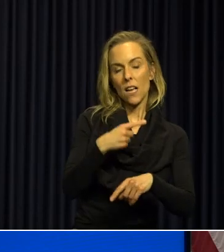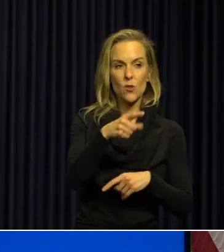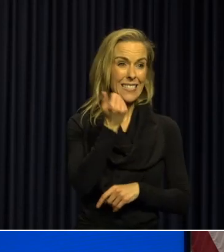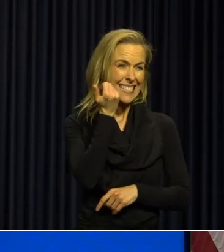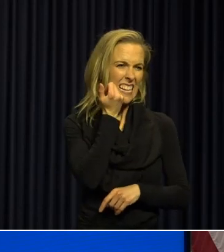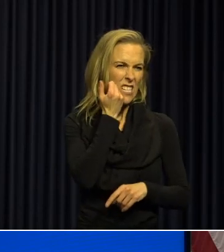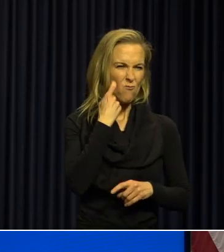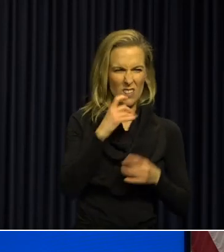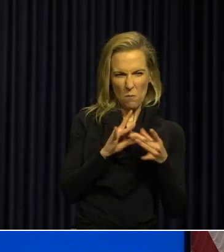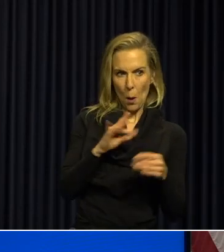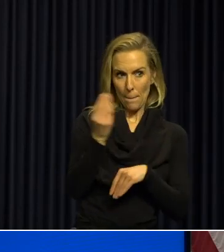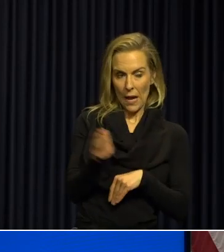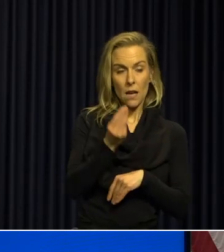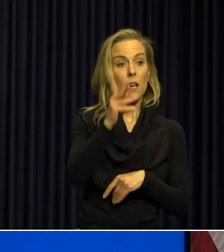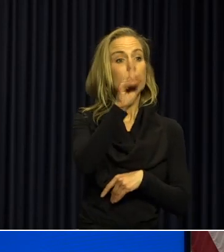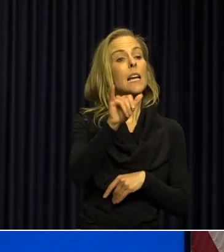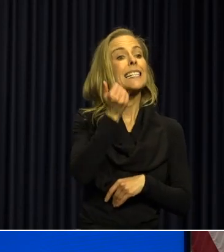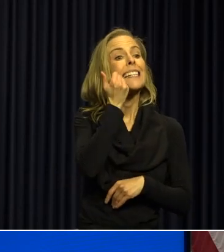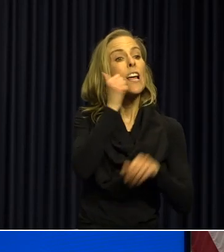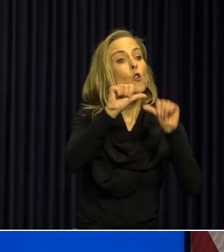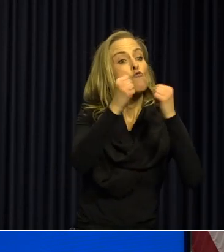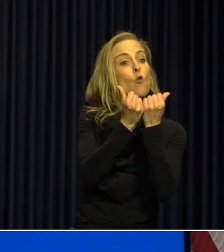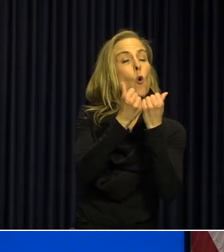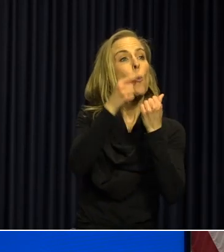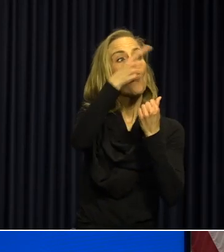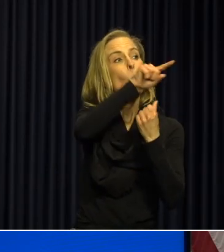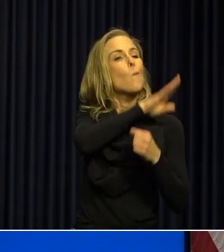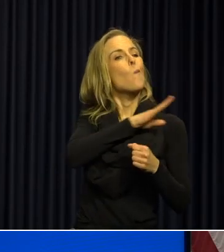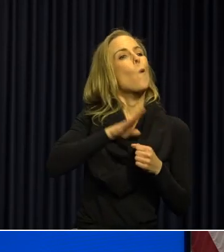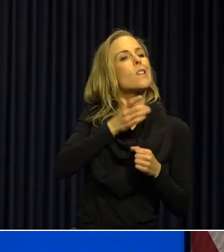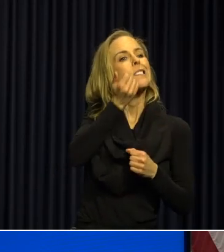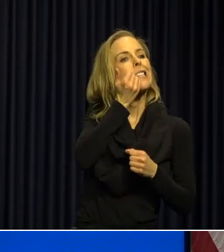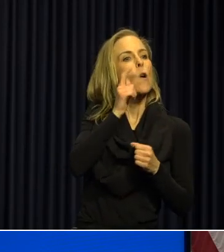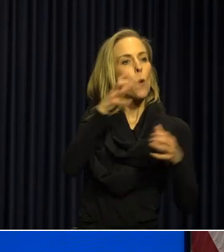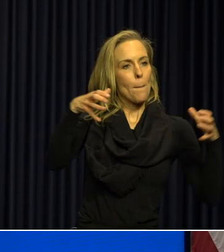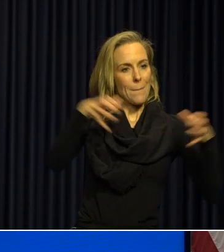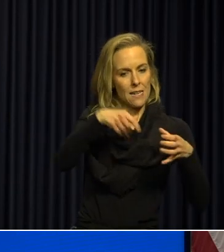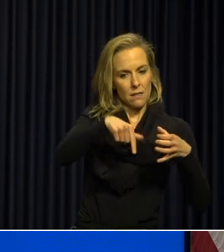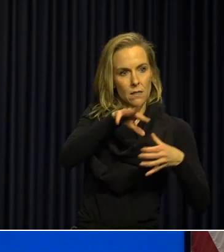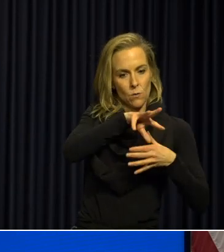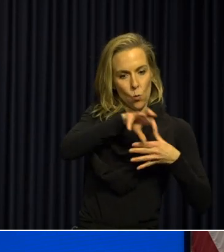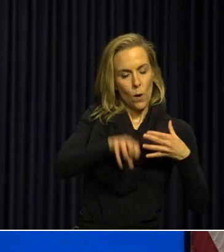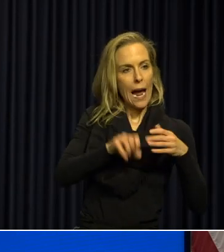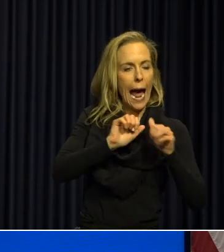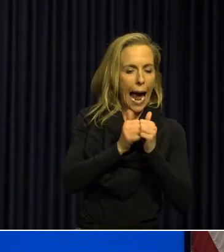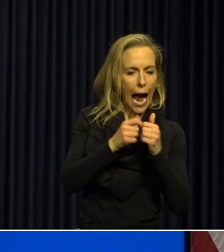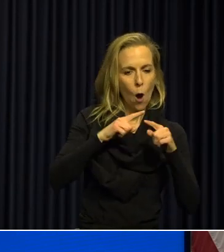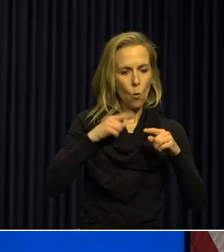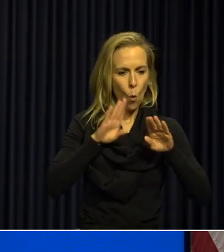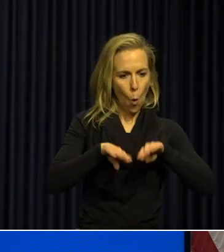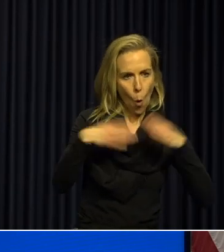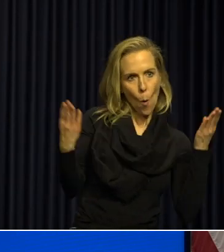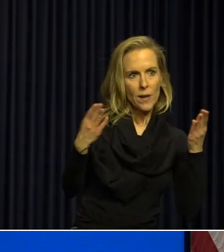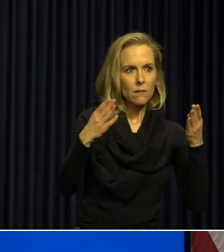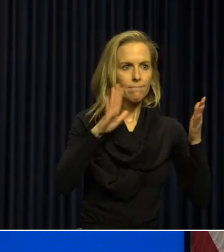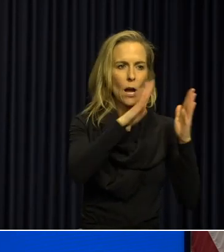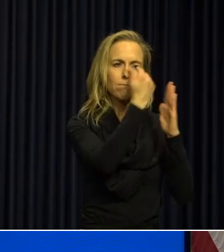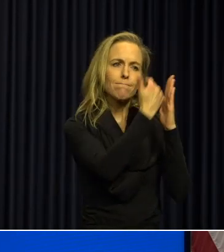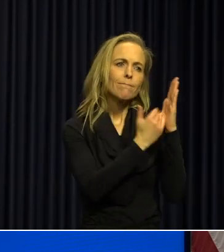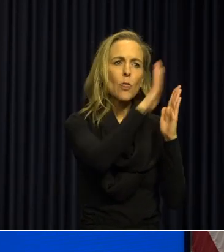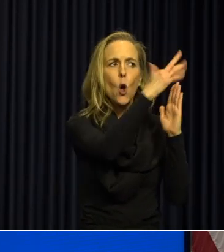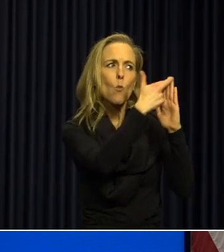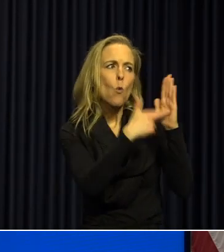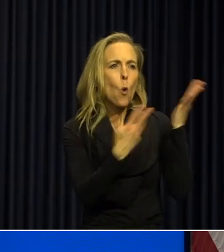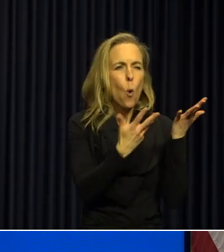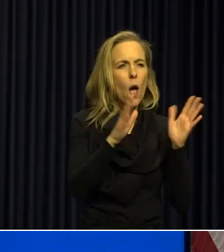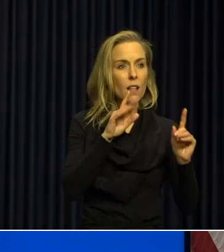and the Kentucky Dental Association and the Board of Dentistry are meeting this weekend to talk about reopening guidelines. Right. Have they been in communication with you?